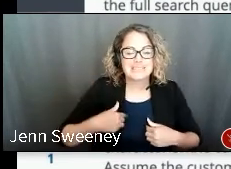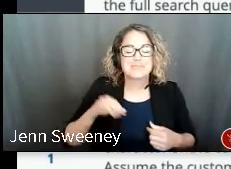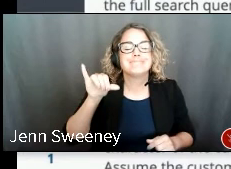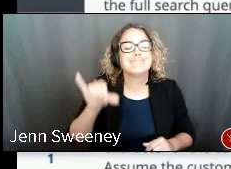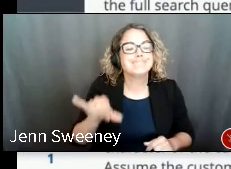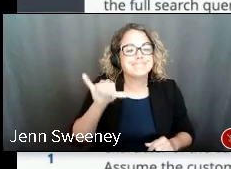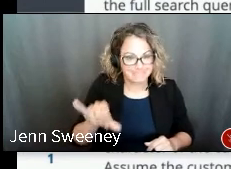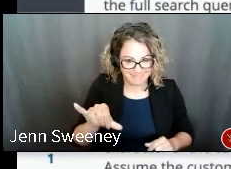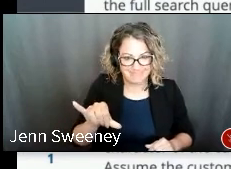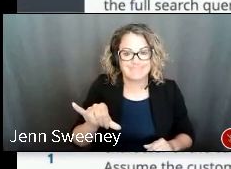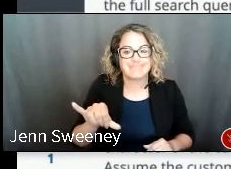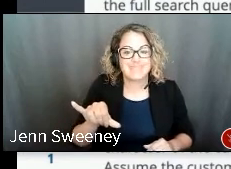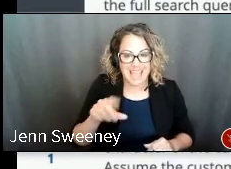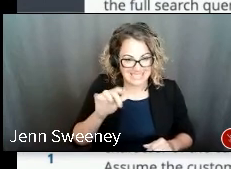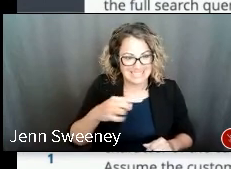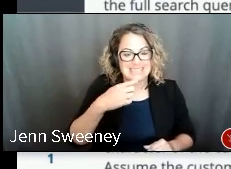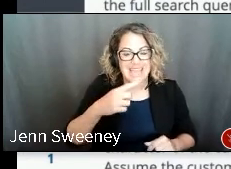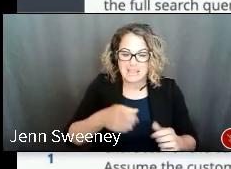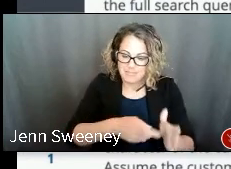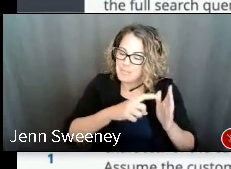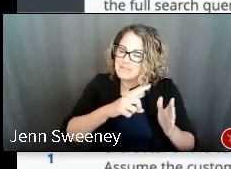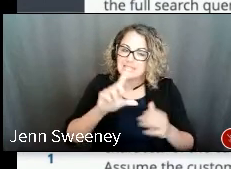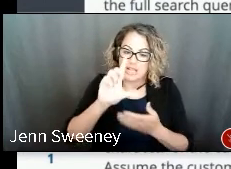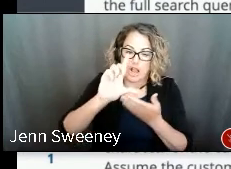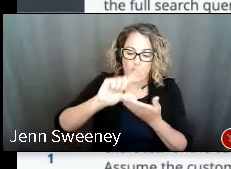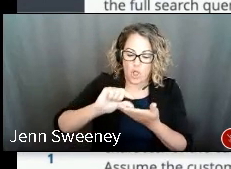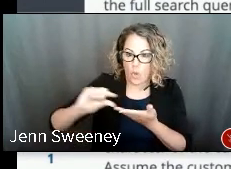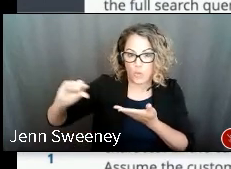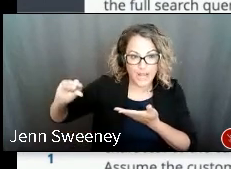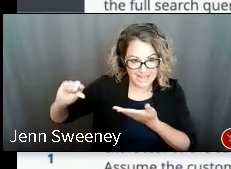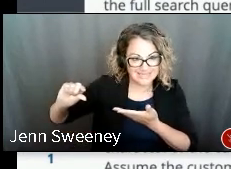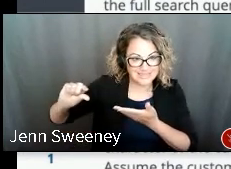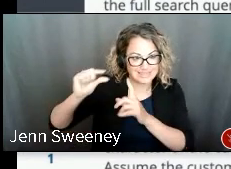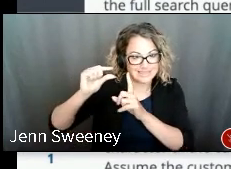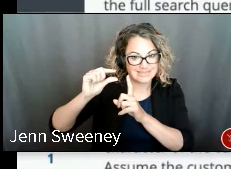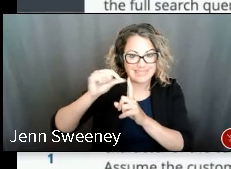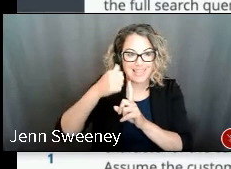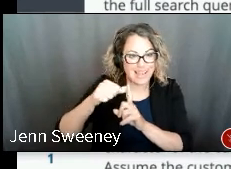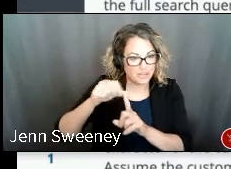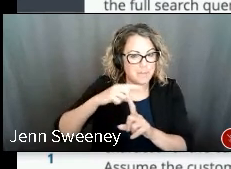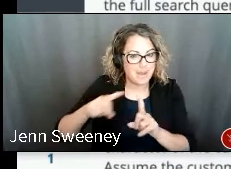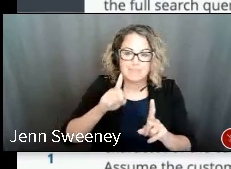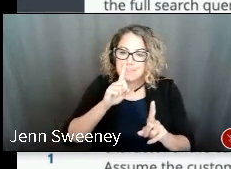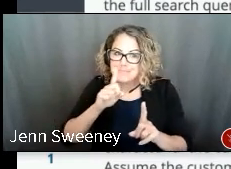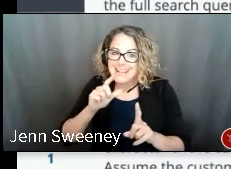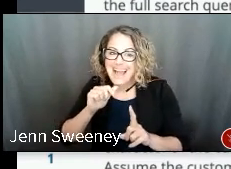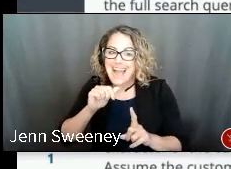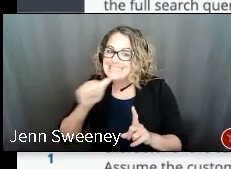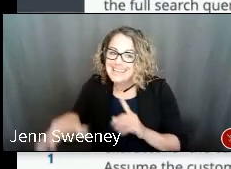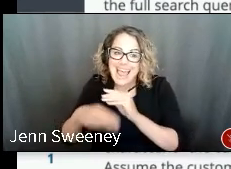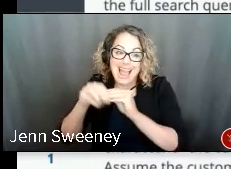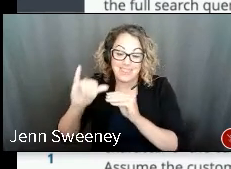the caption to lowercase for the repository input, but not the customer query input. So